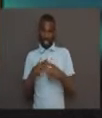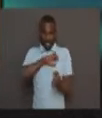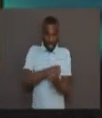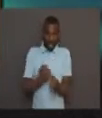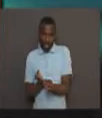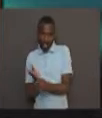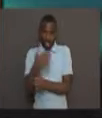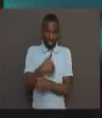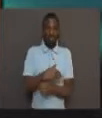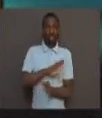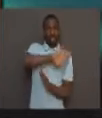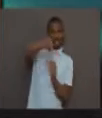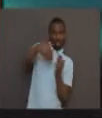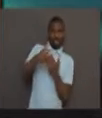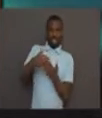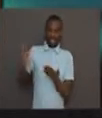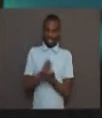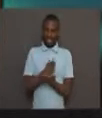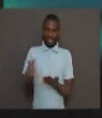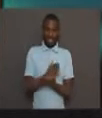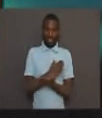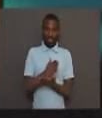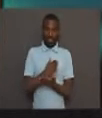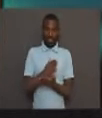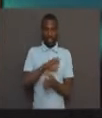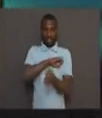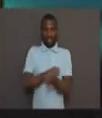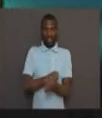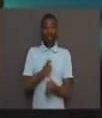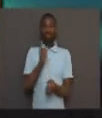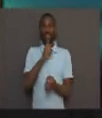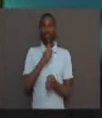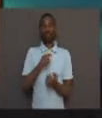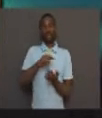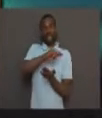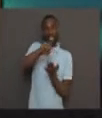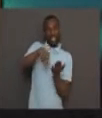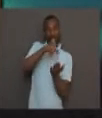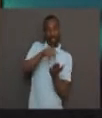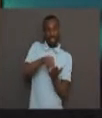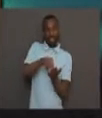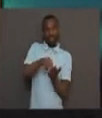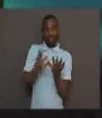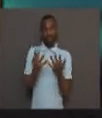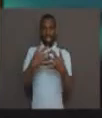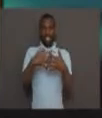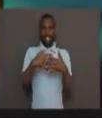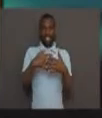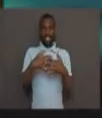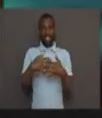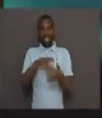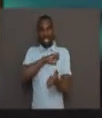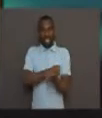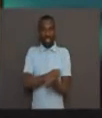total disruptive energy outweighs the nuclear binding energy,